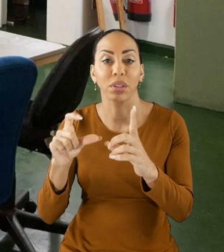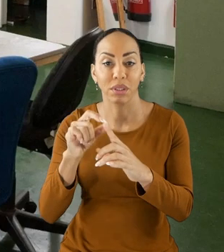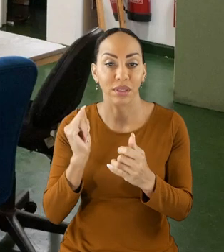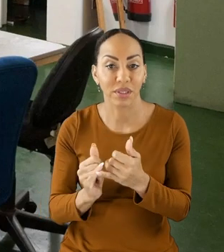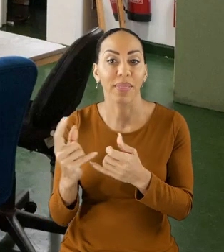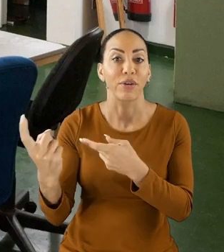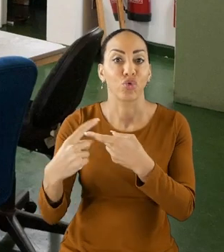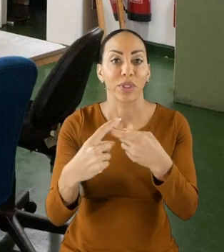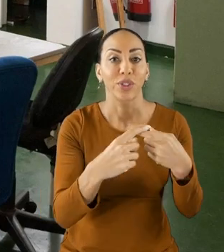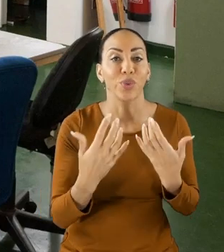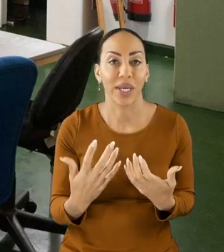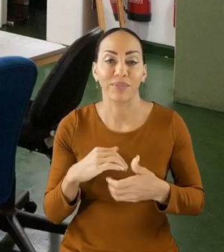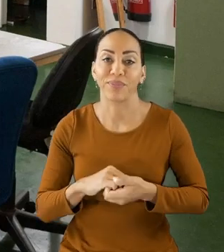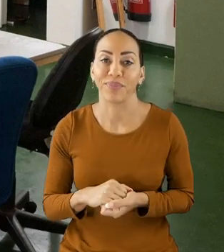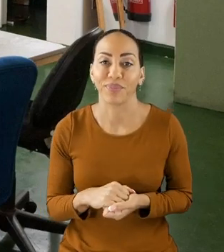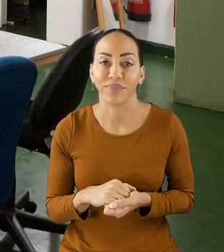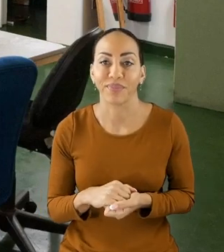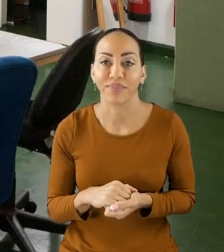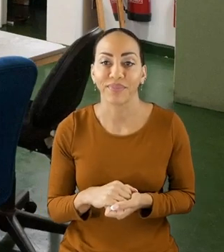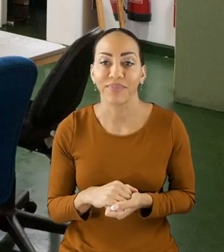CRIPtic Arts today. And